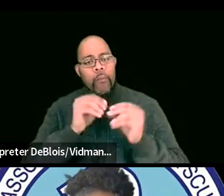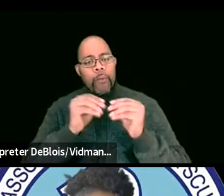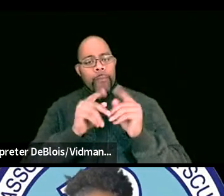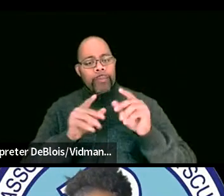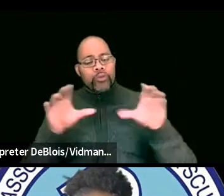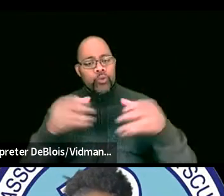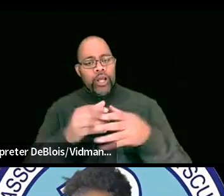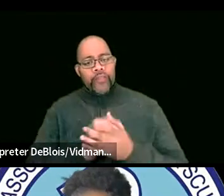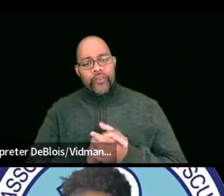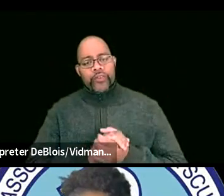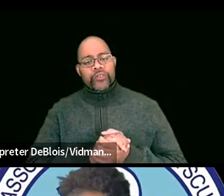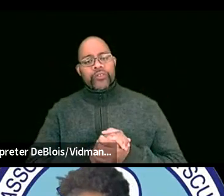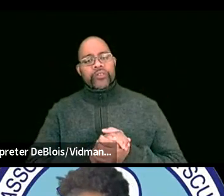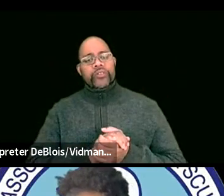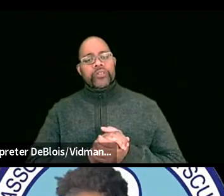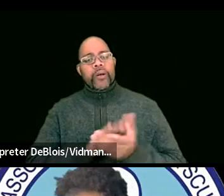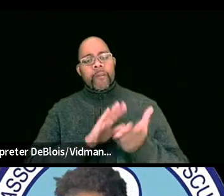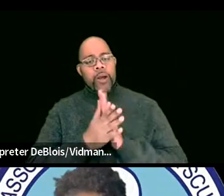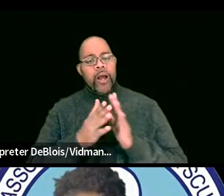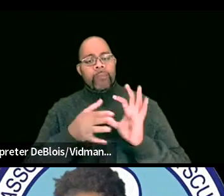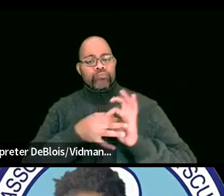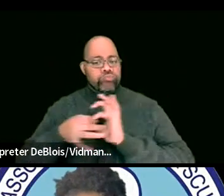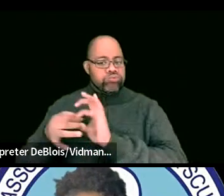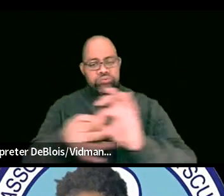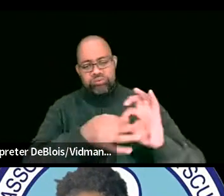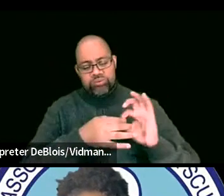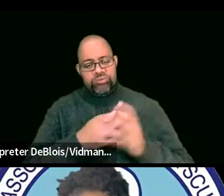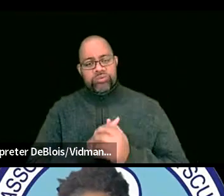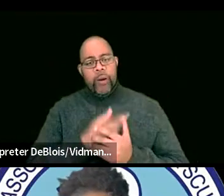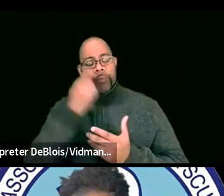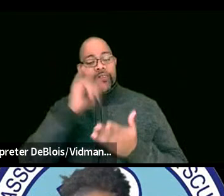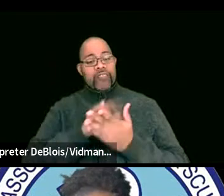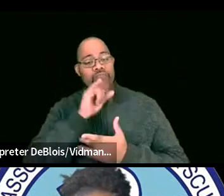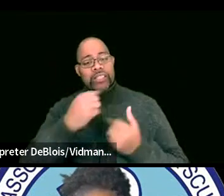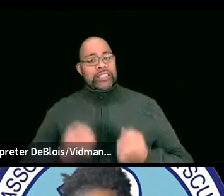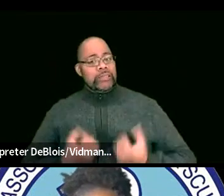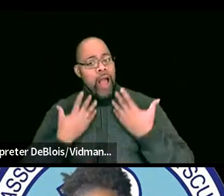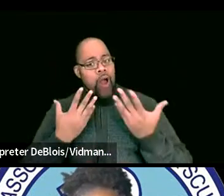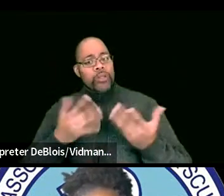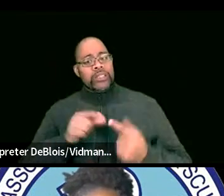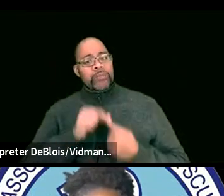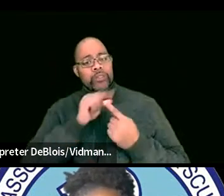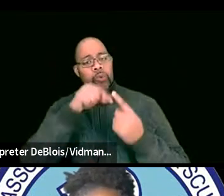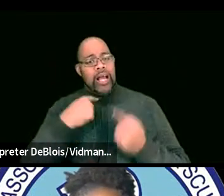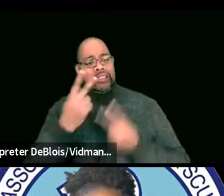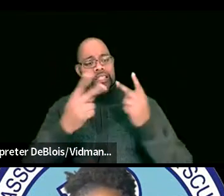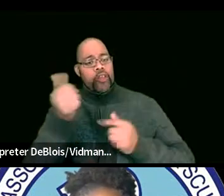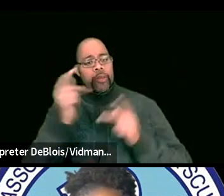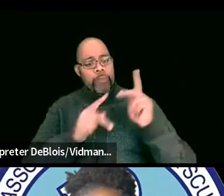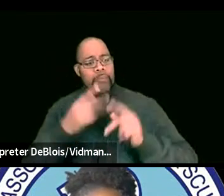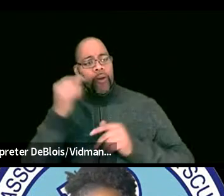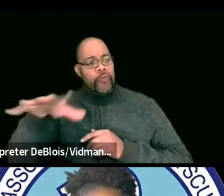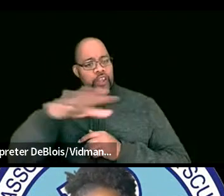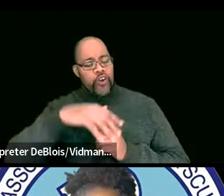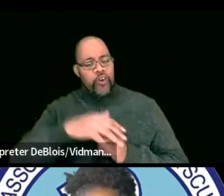together, become cohesive. Because it's really inspiring, especially when I see other people out there that